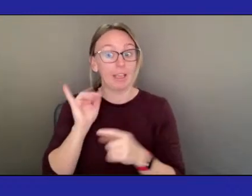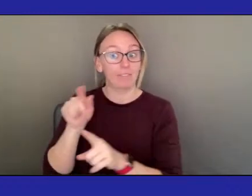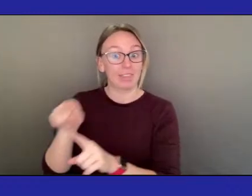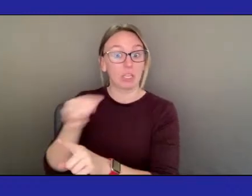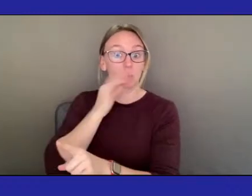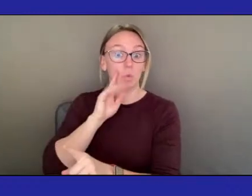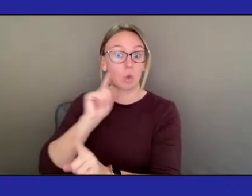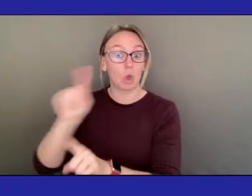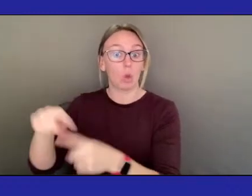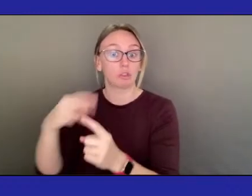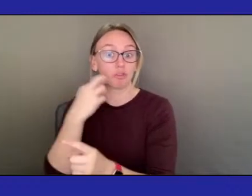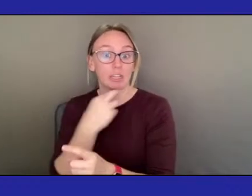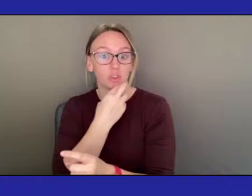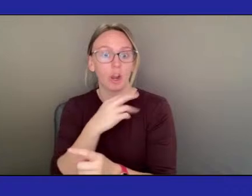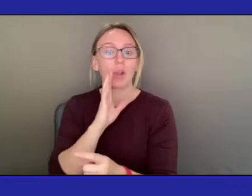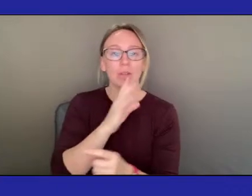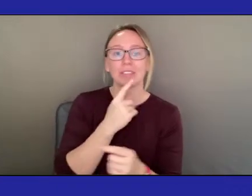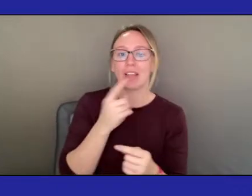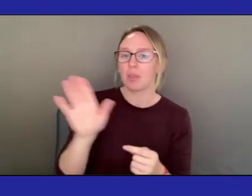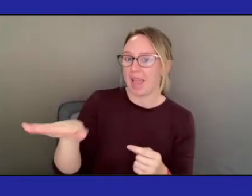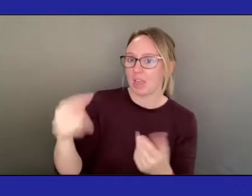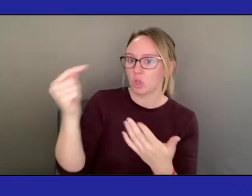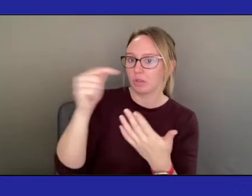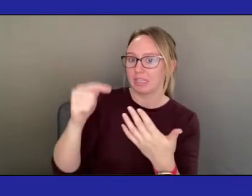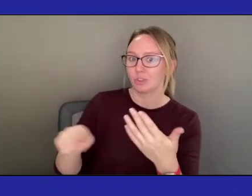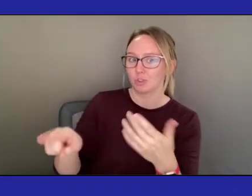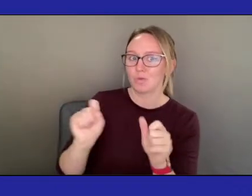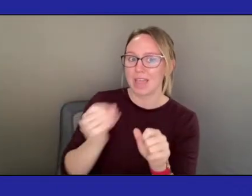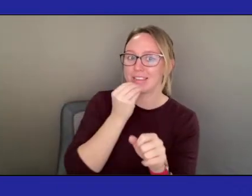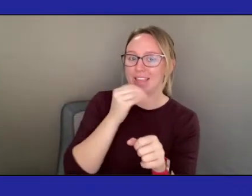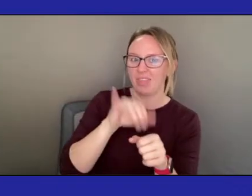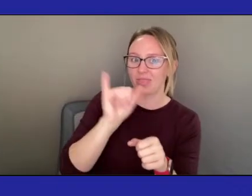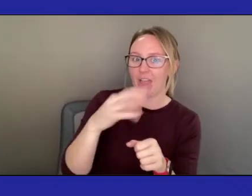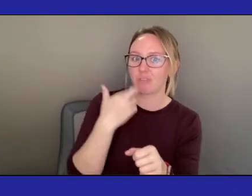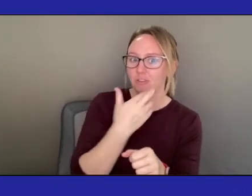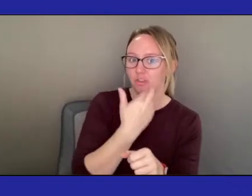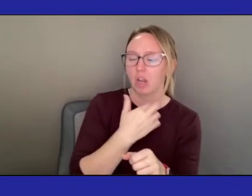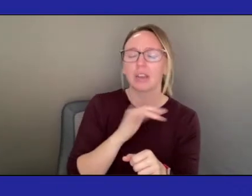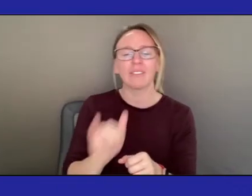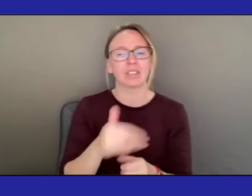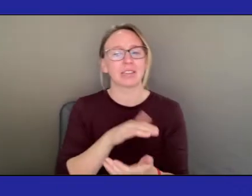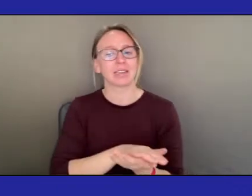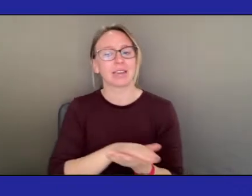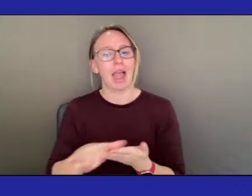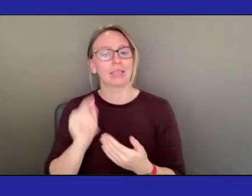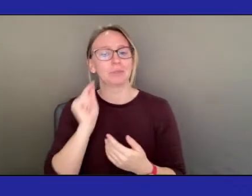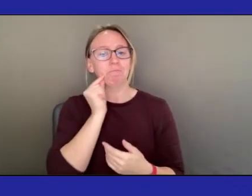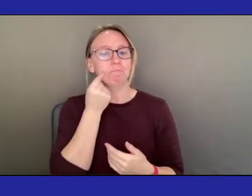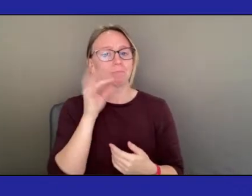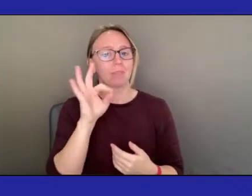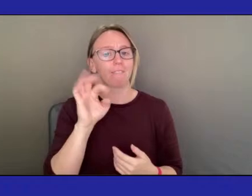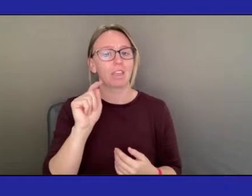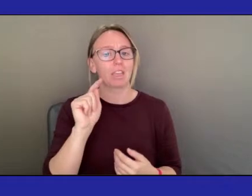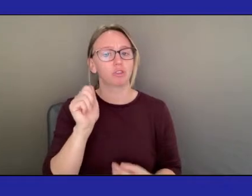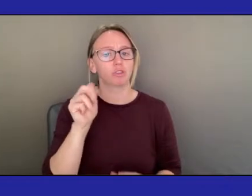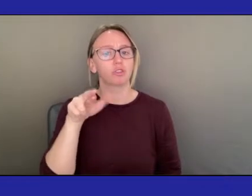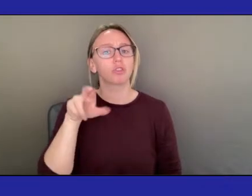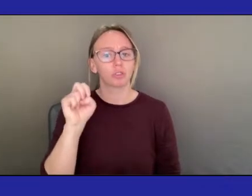will tell them like these are the things you can eat in these restaurants. So it has some really nice features.